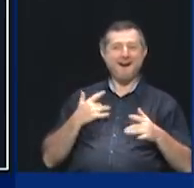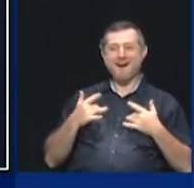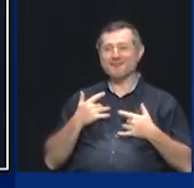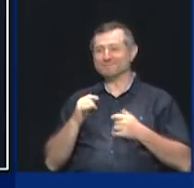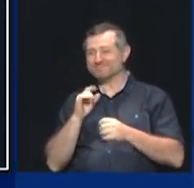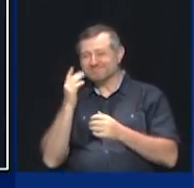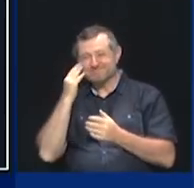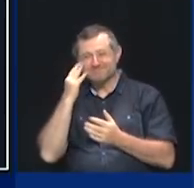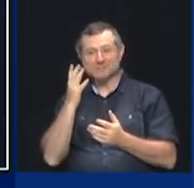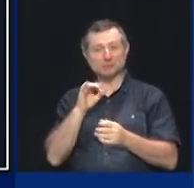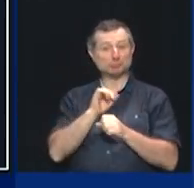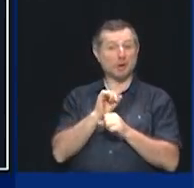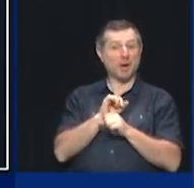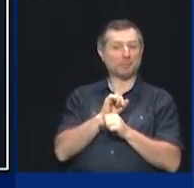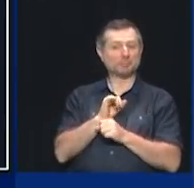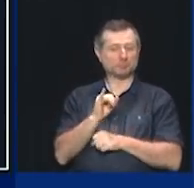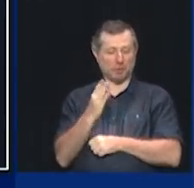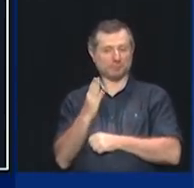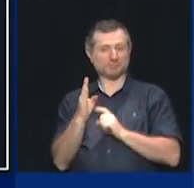job.